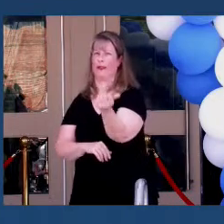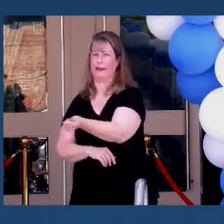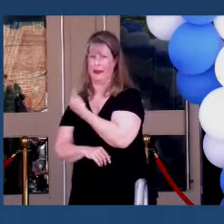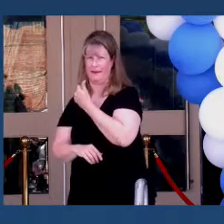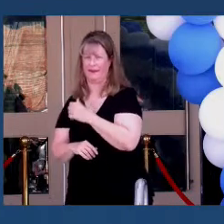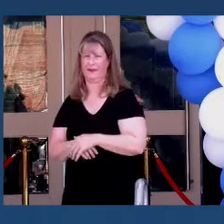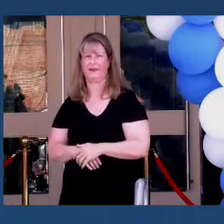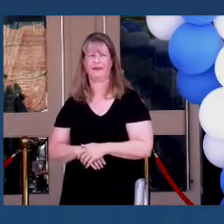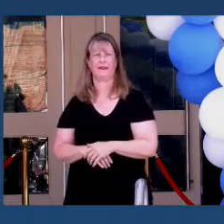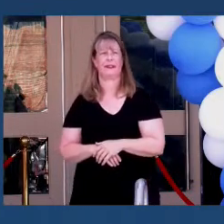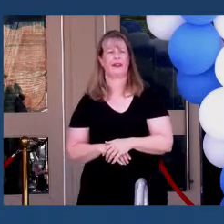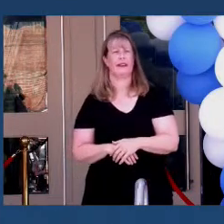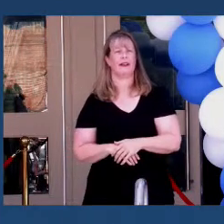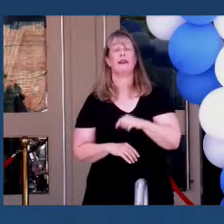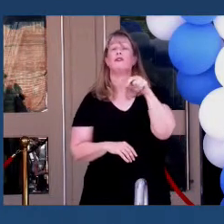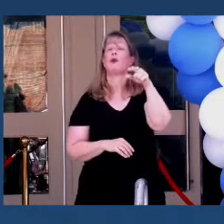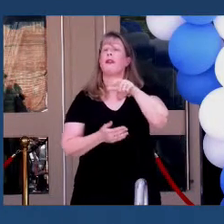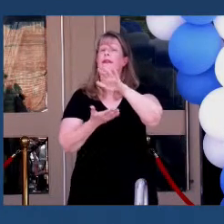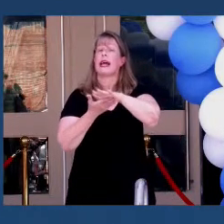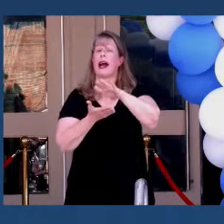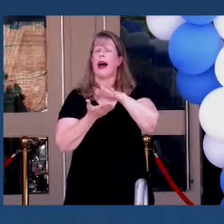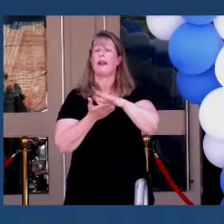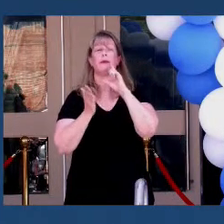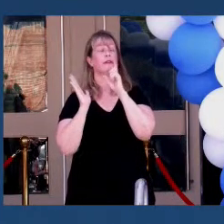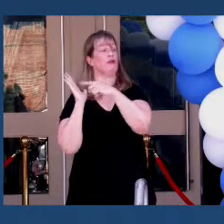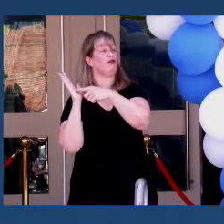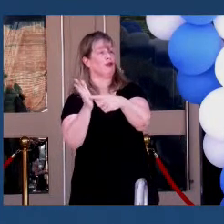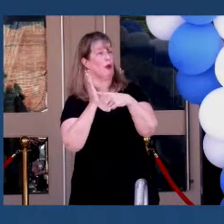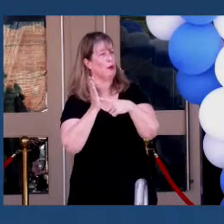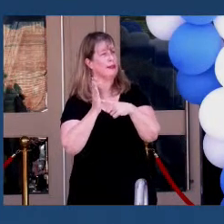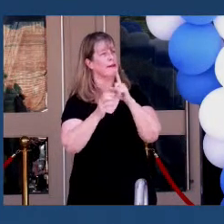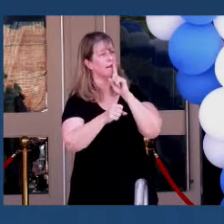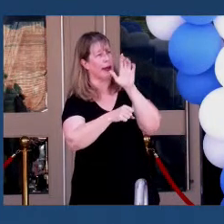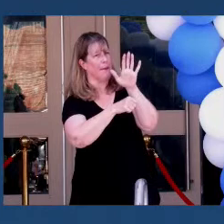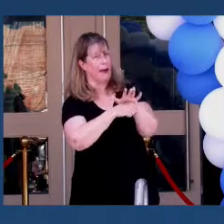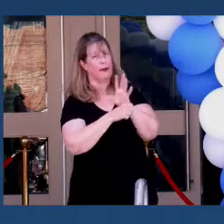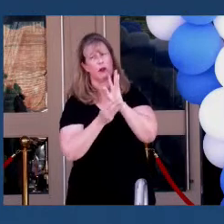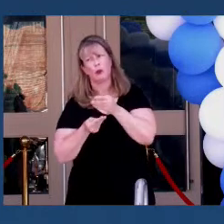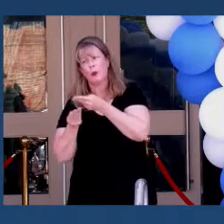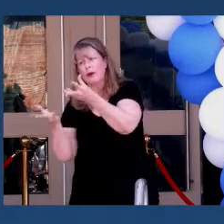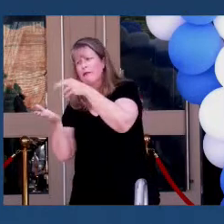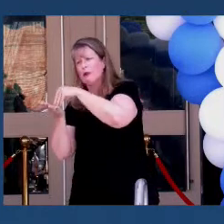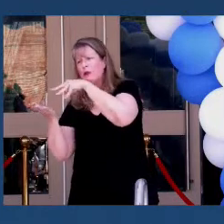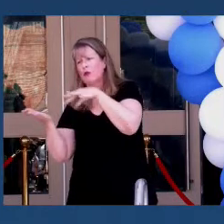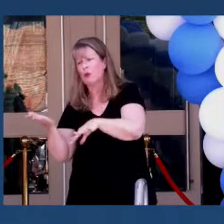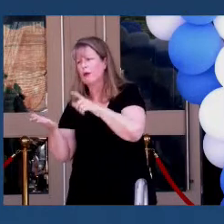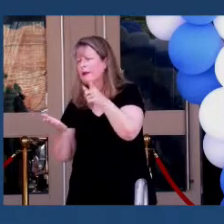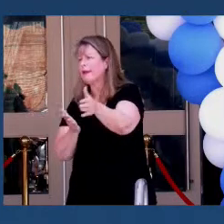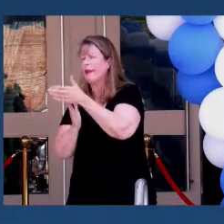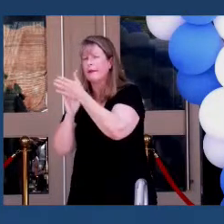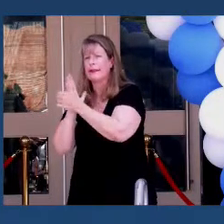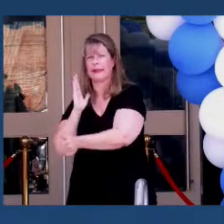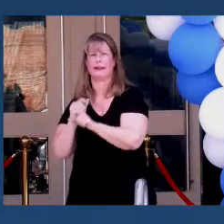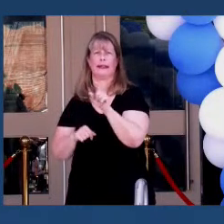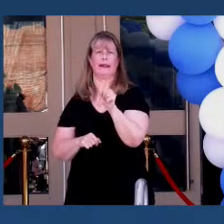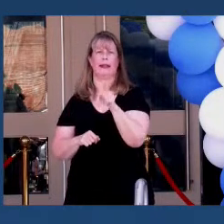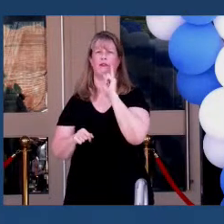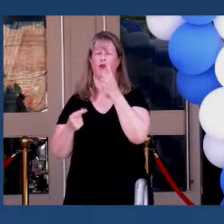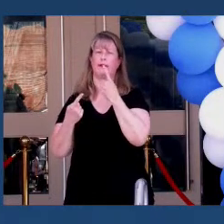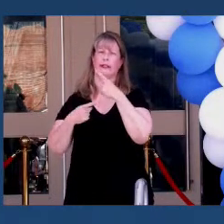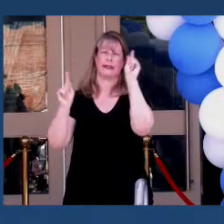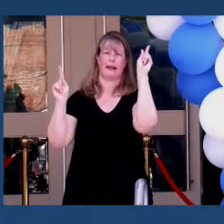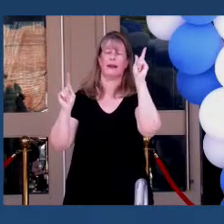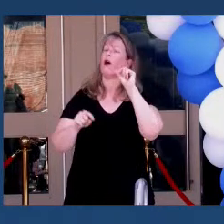academy represents a collective commitment to providing our children with the tools that they need to succeed, not